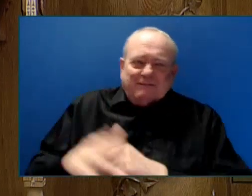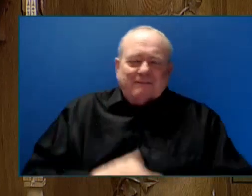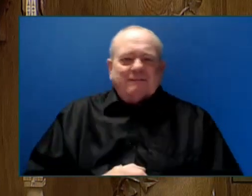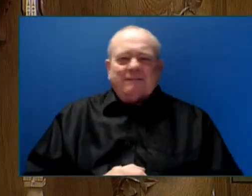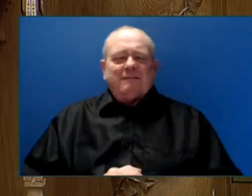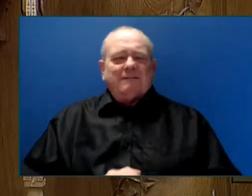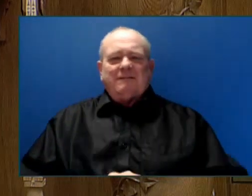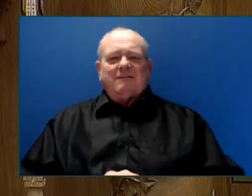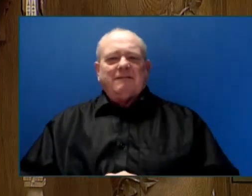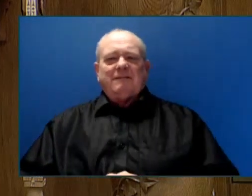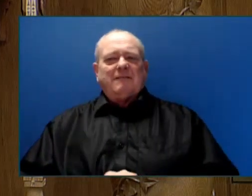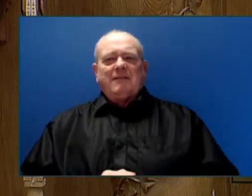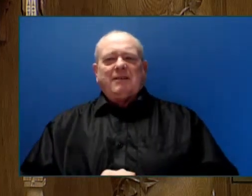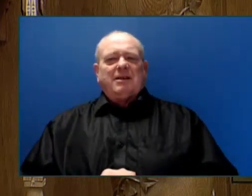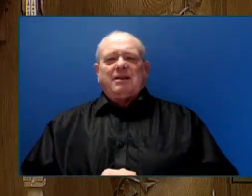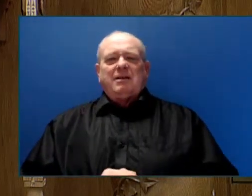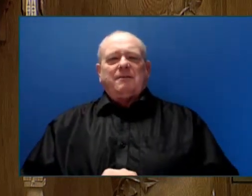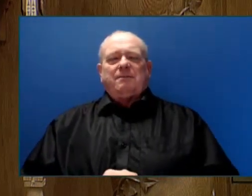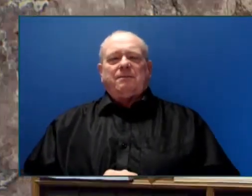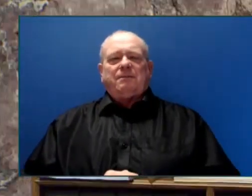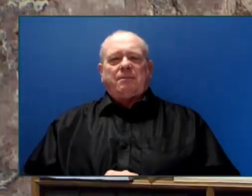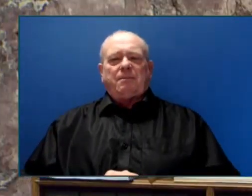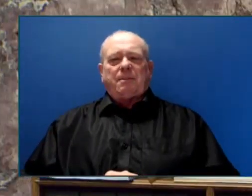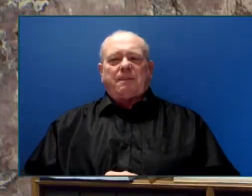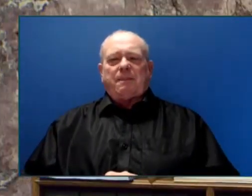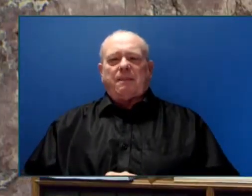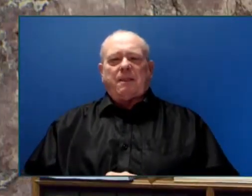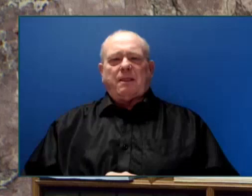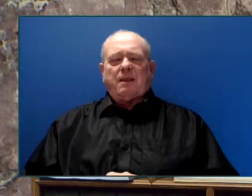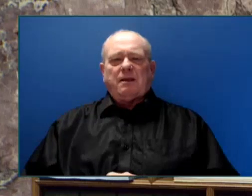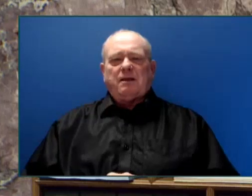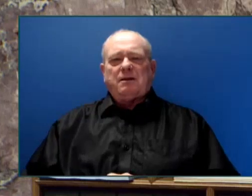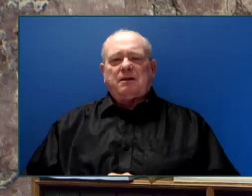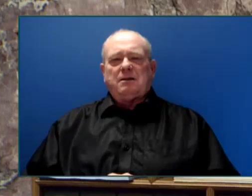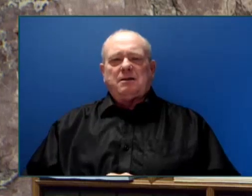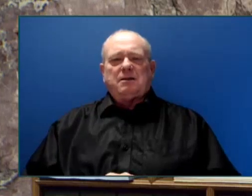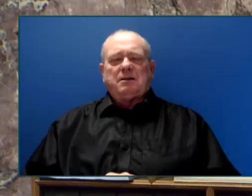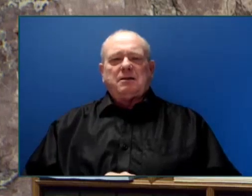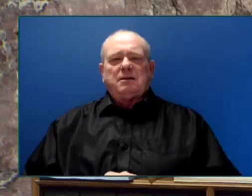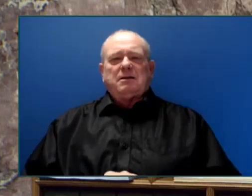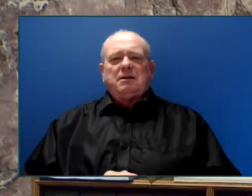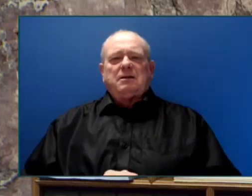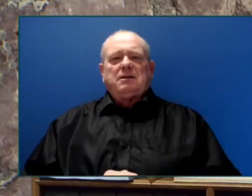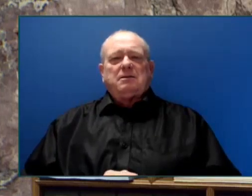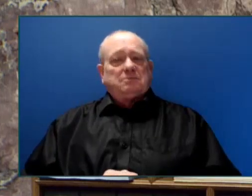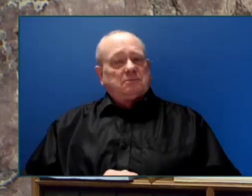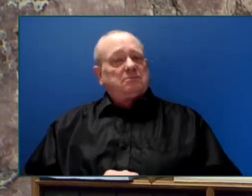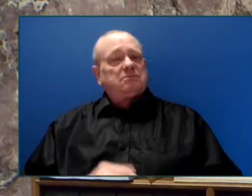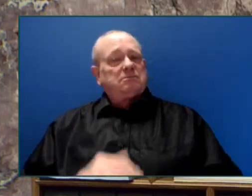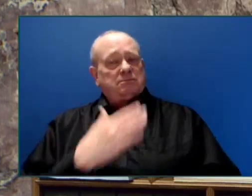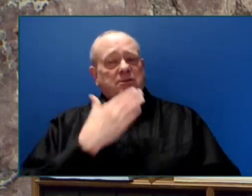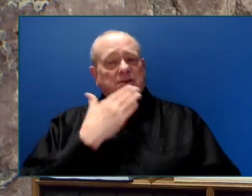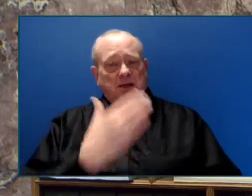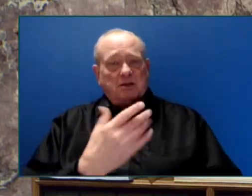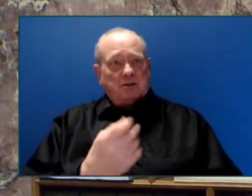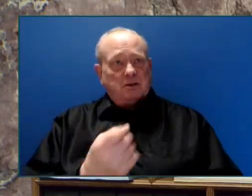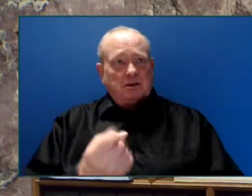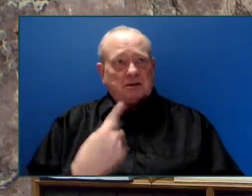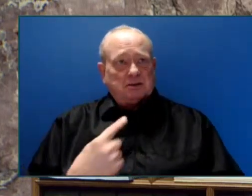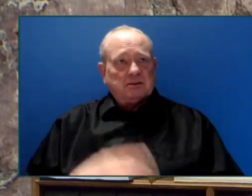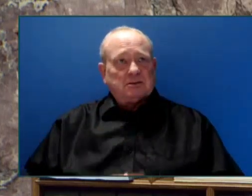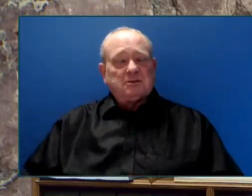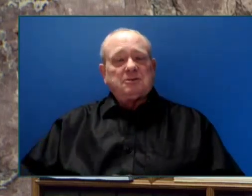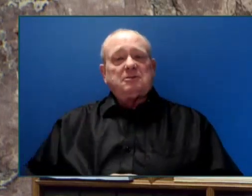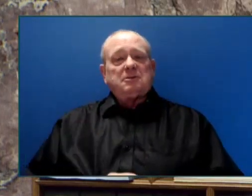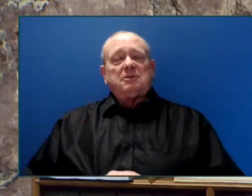Minister of Public Safety. Thank you, Honourable Speaker, and again, I thank the member for the question. And again, I'll point